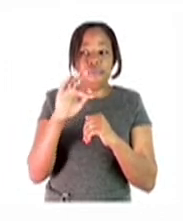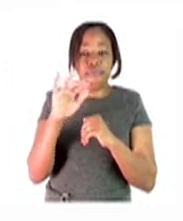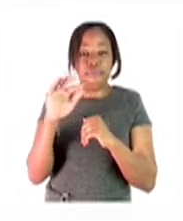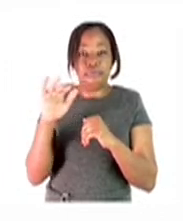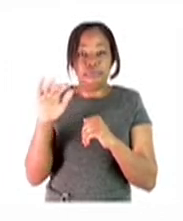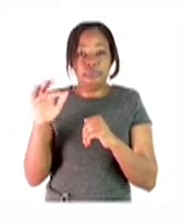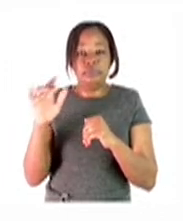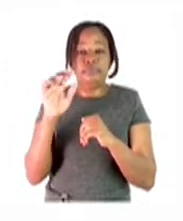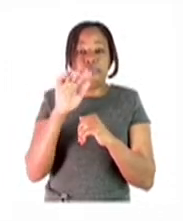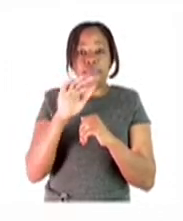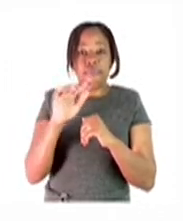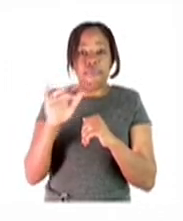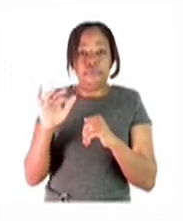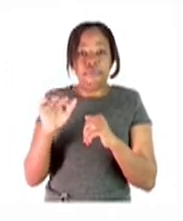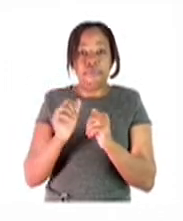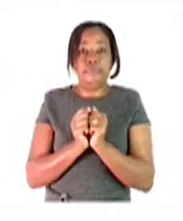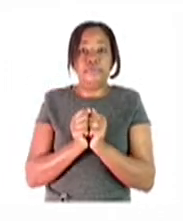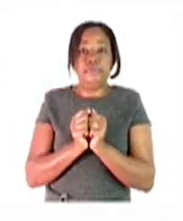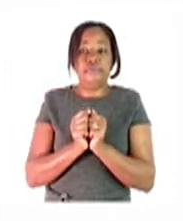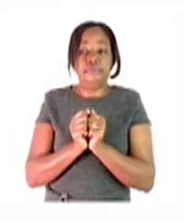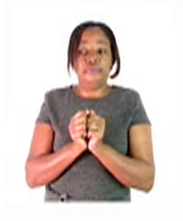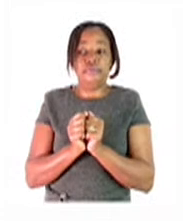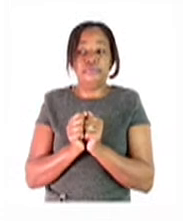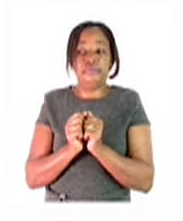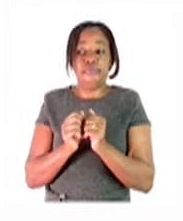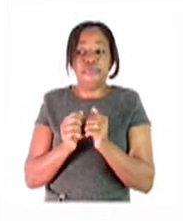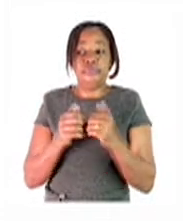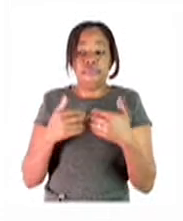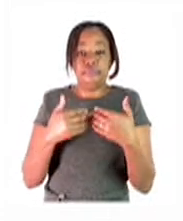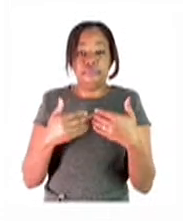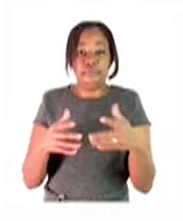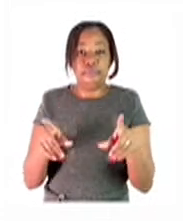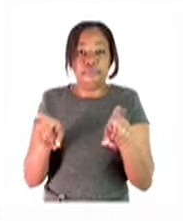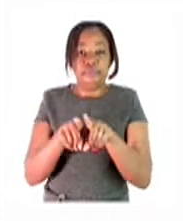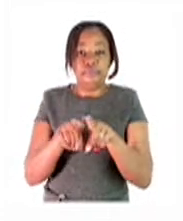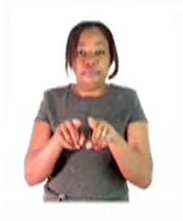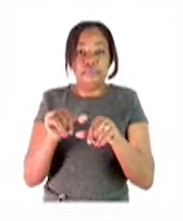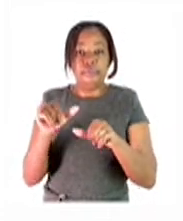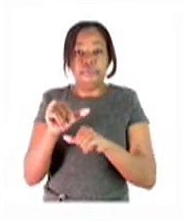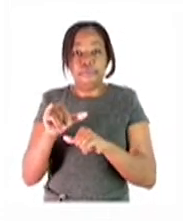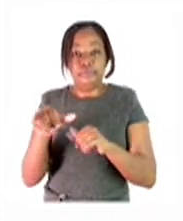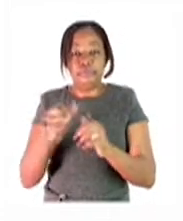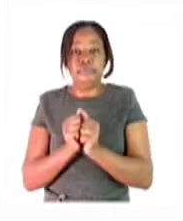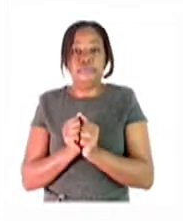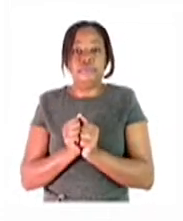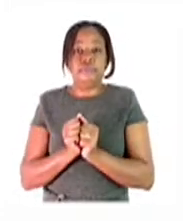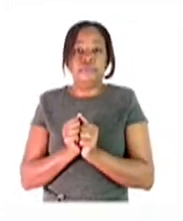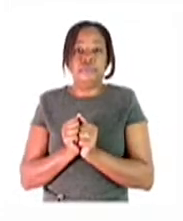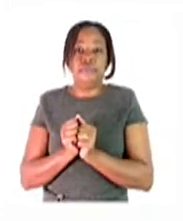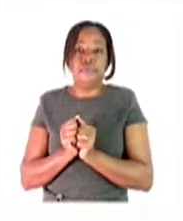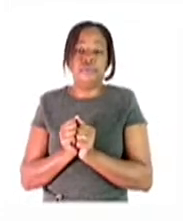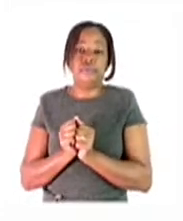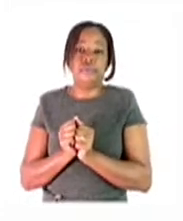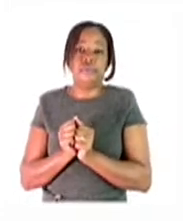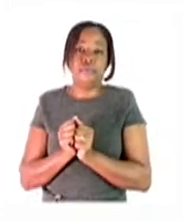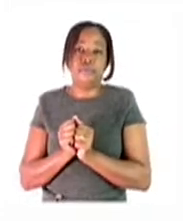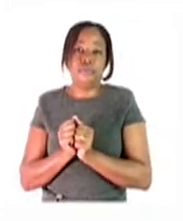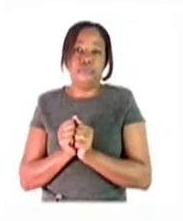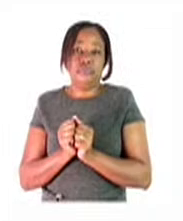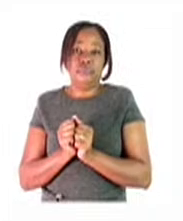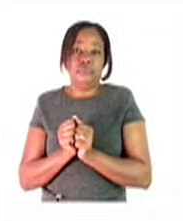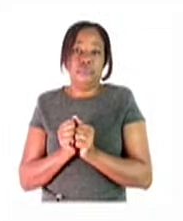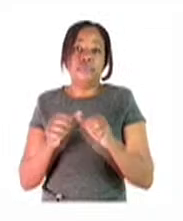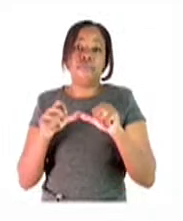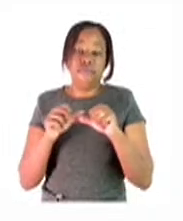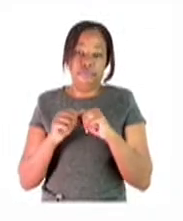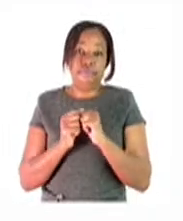the name of this picture is starting with? You circle that word. Are we together? Okay. I think that is